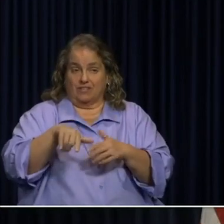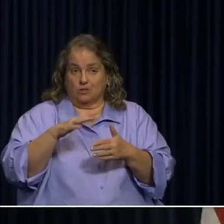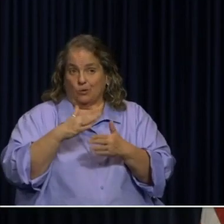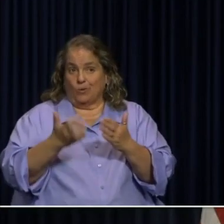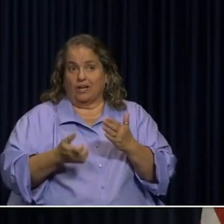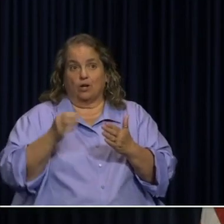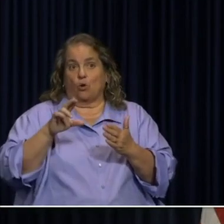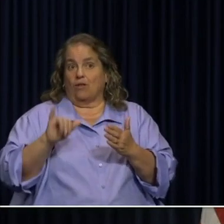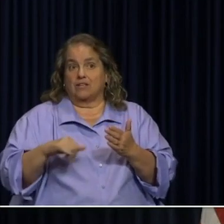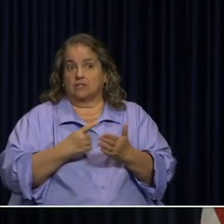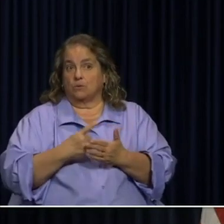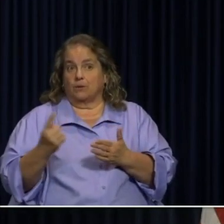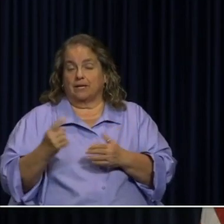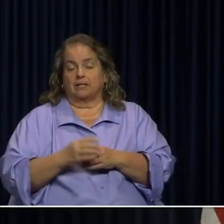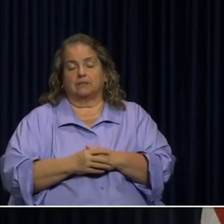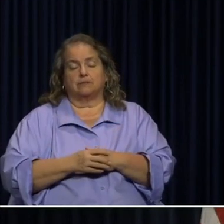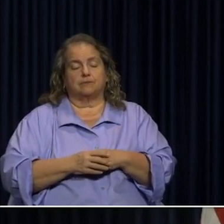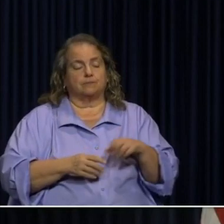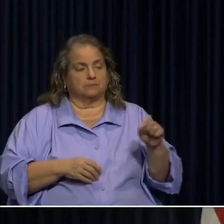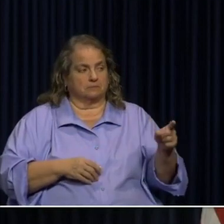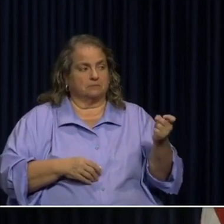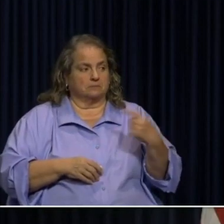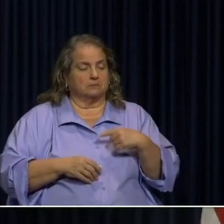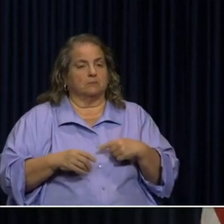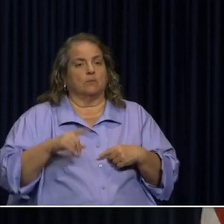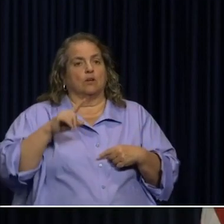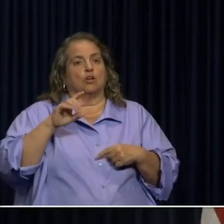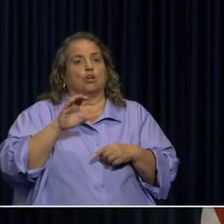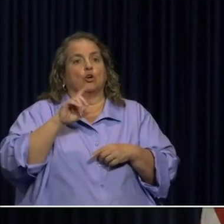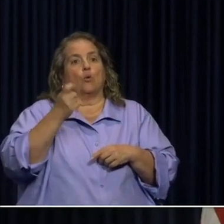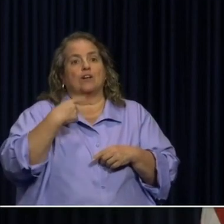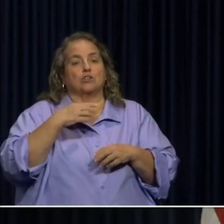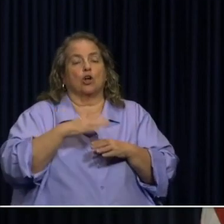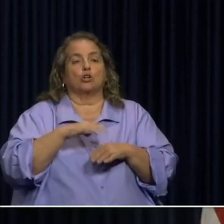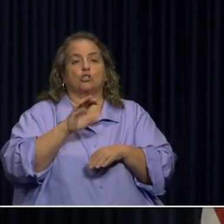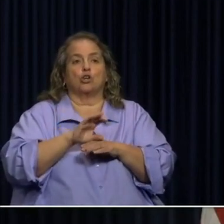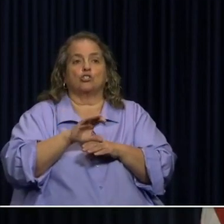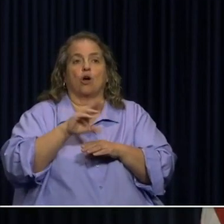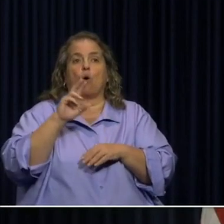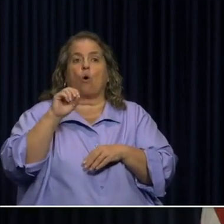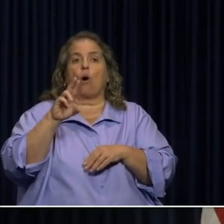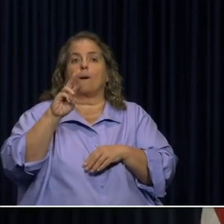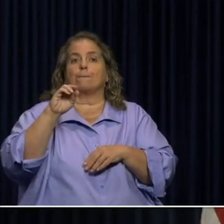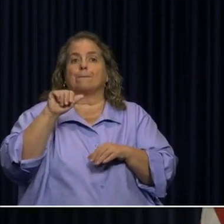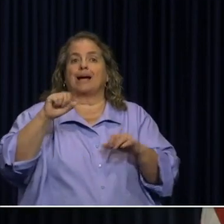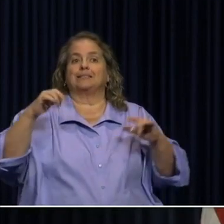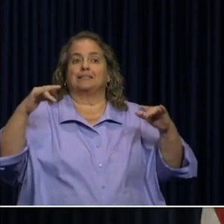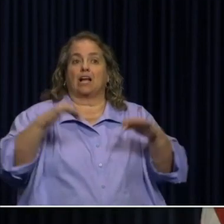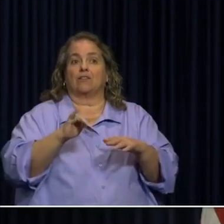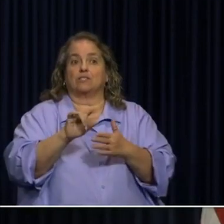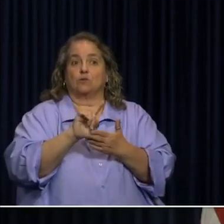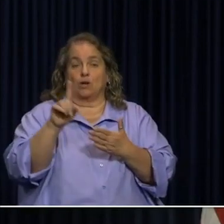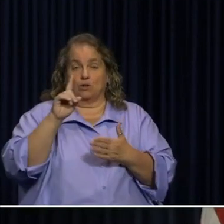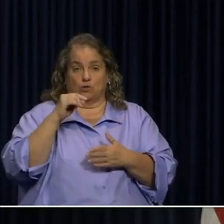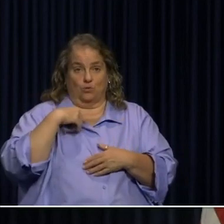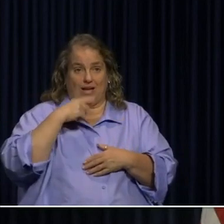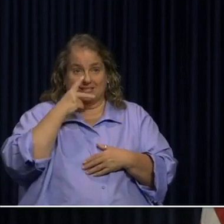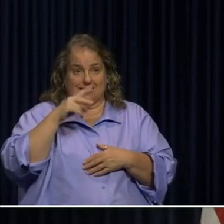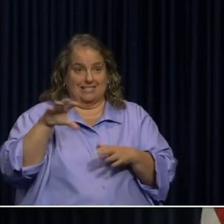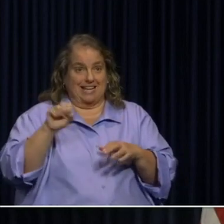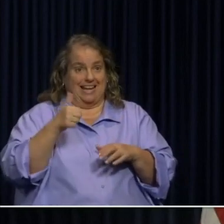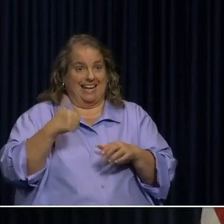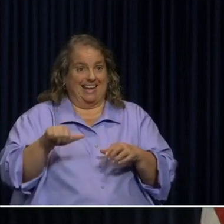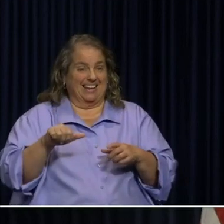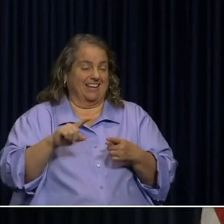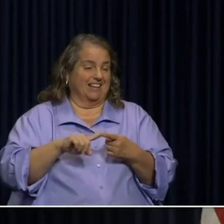even this week? The question is on churches or any mass gathering during this week about do we see taking any additional